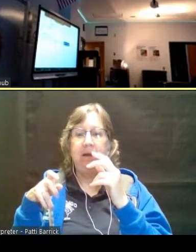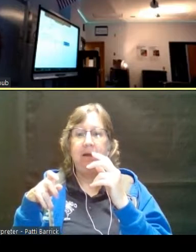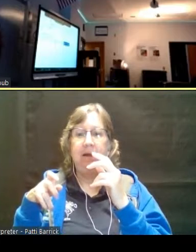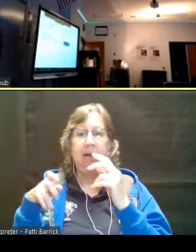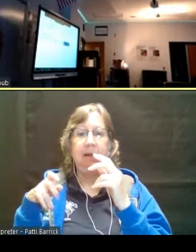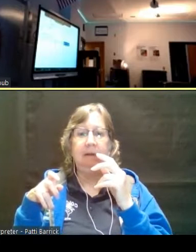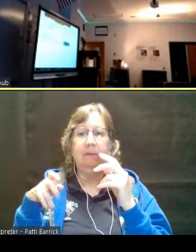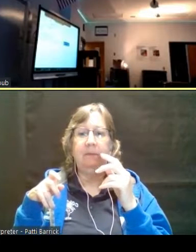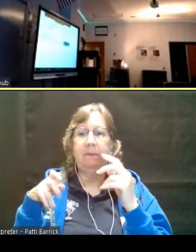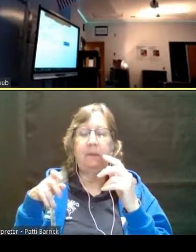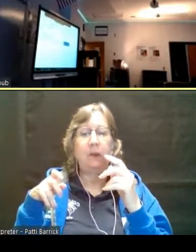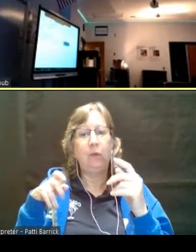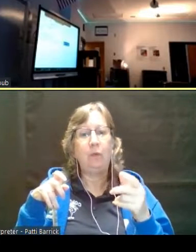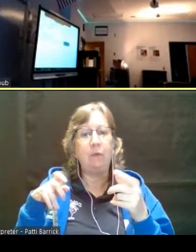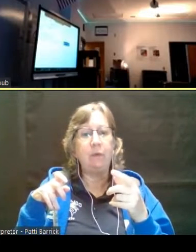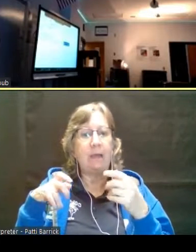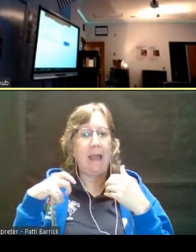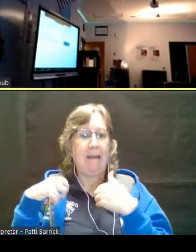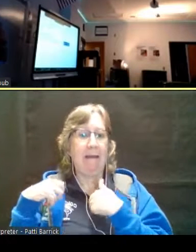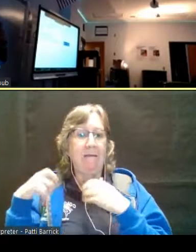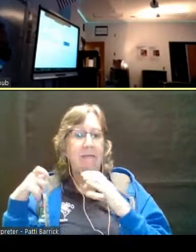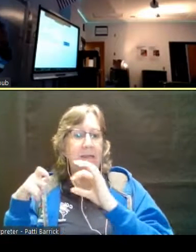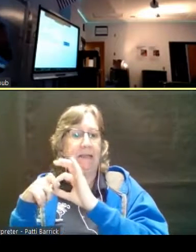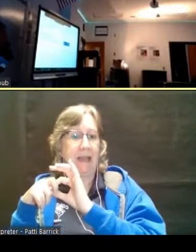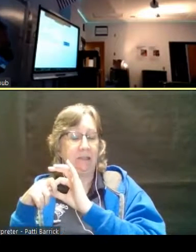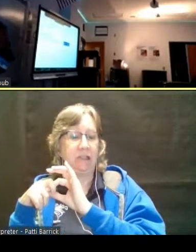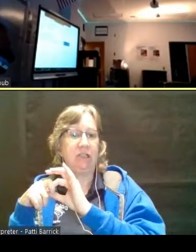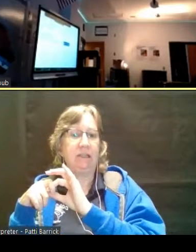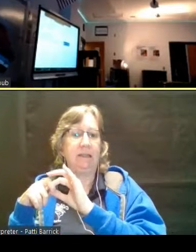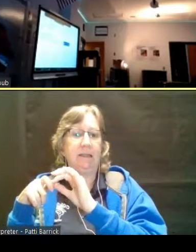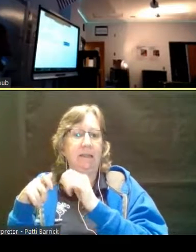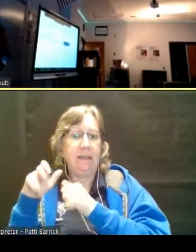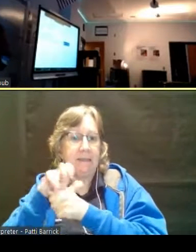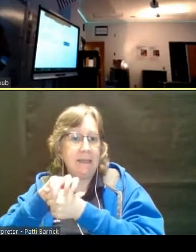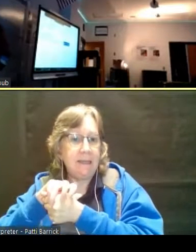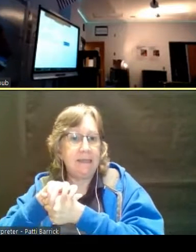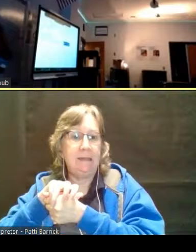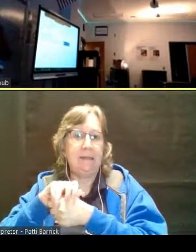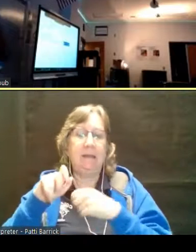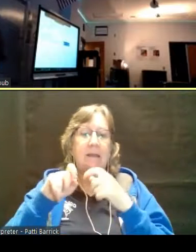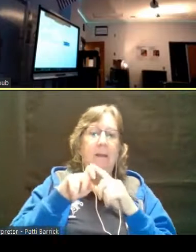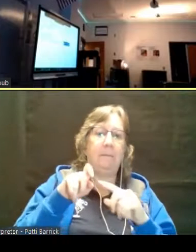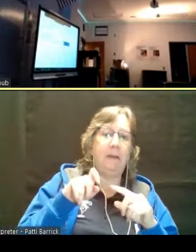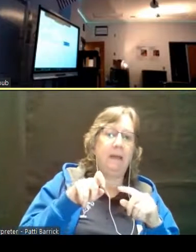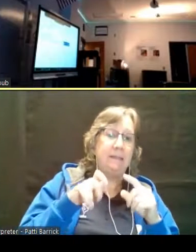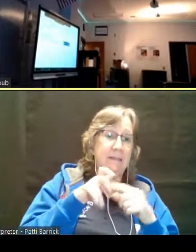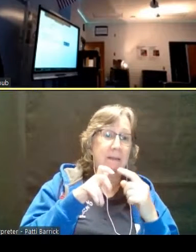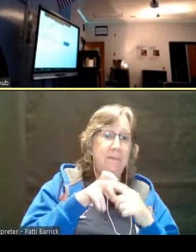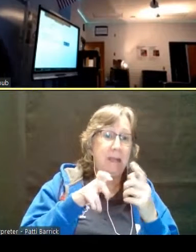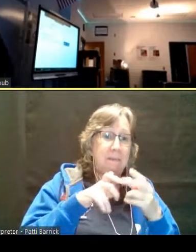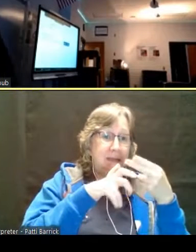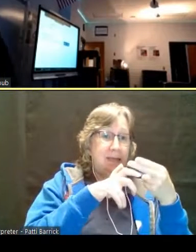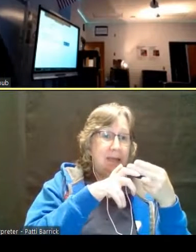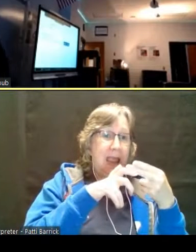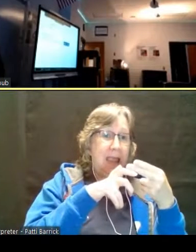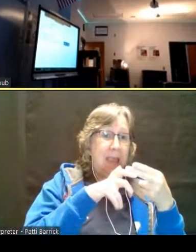show this. So lots of times when you see the name of a website or name of a link, that doesn't necessarily correspond to the website.